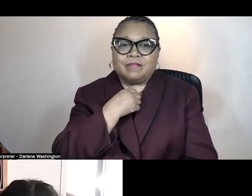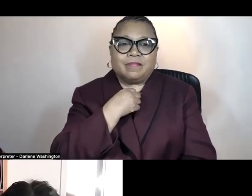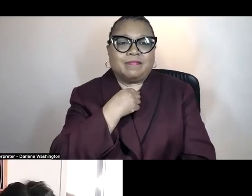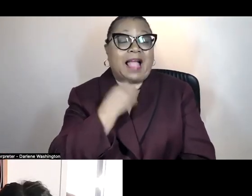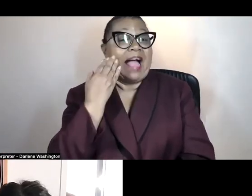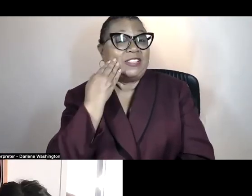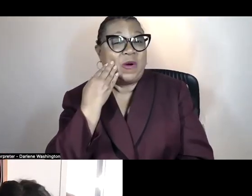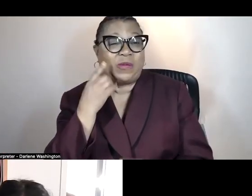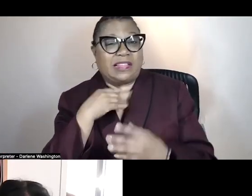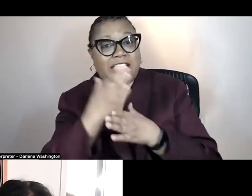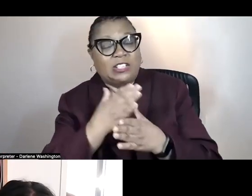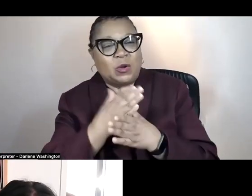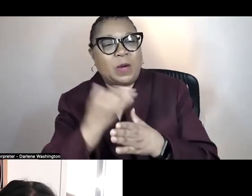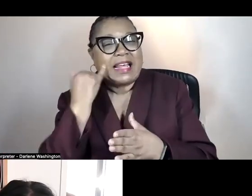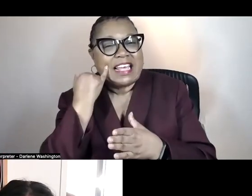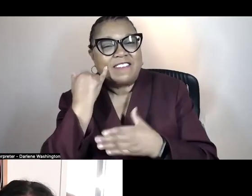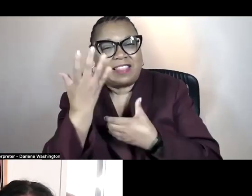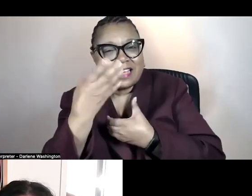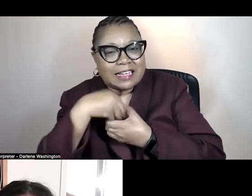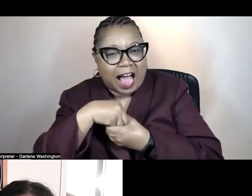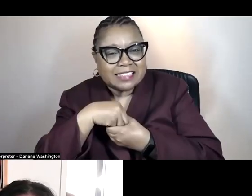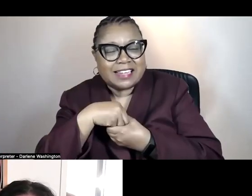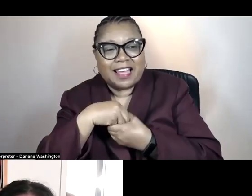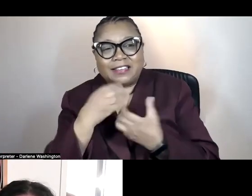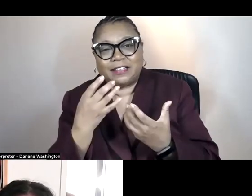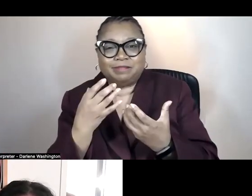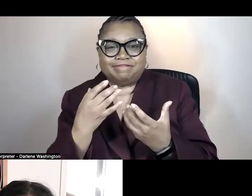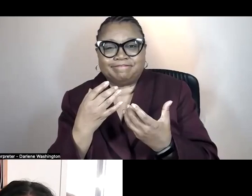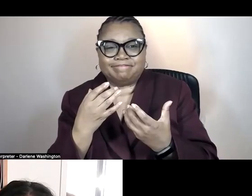know this is annoying. As long as the content